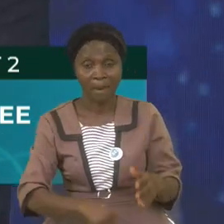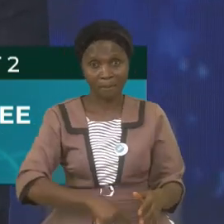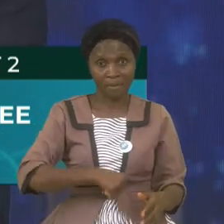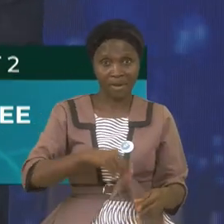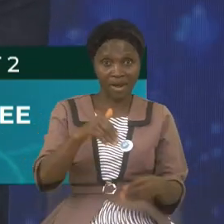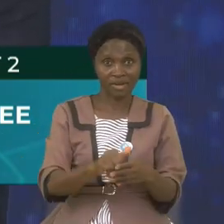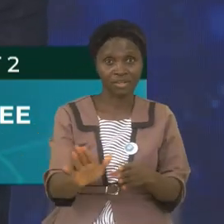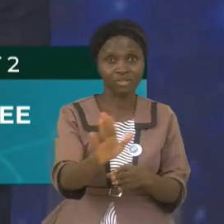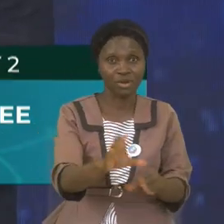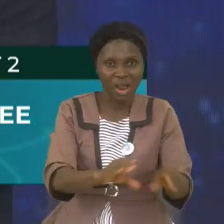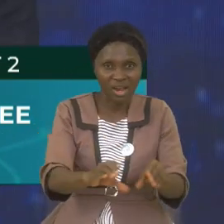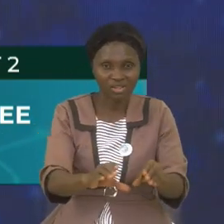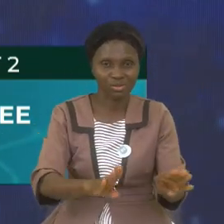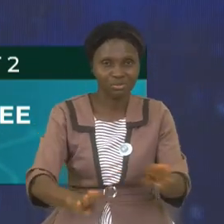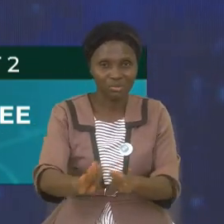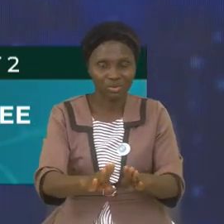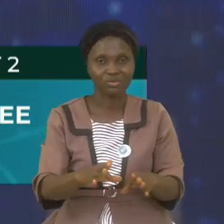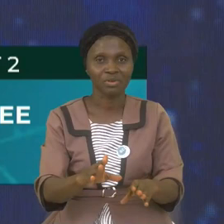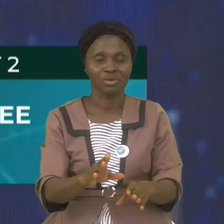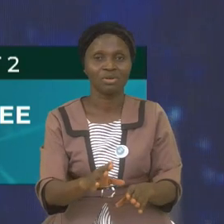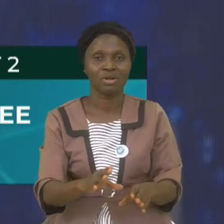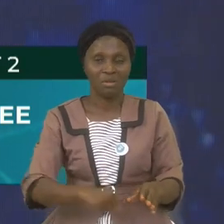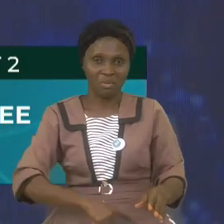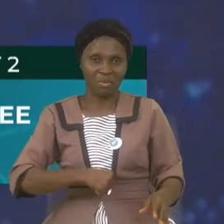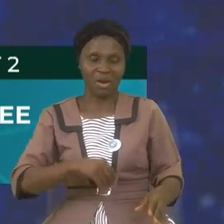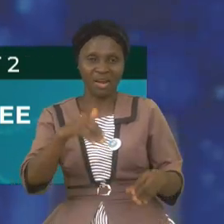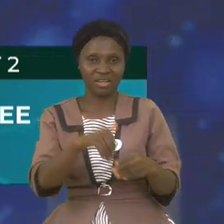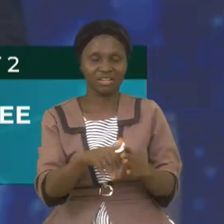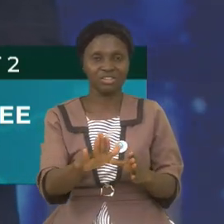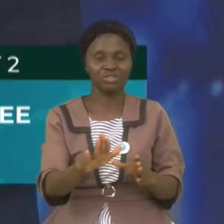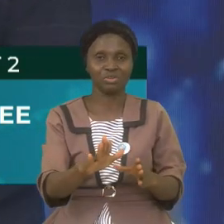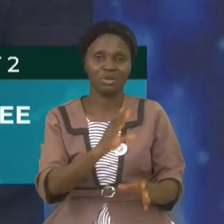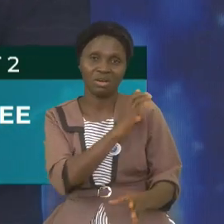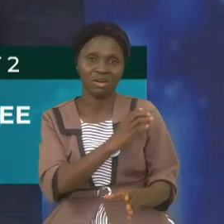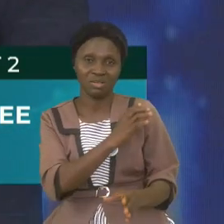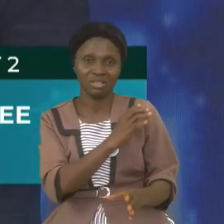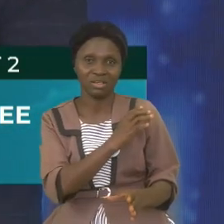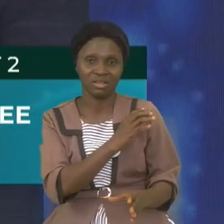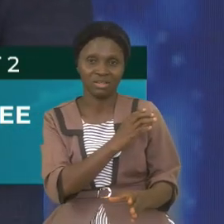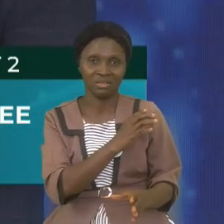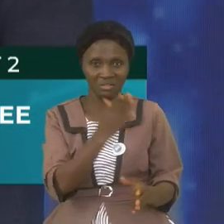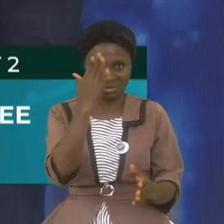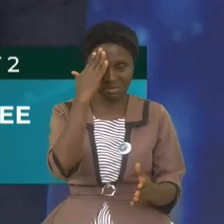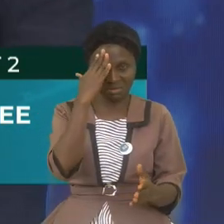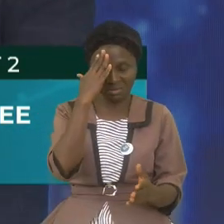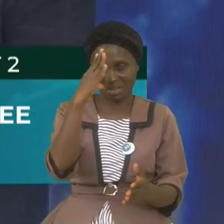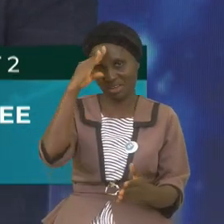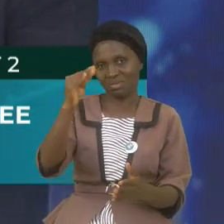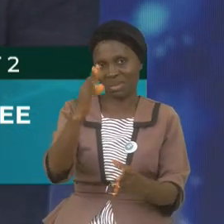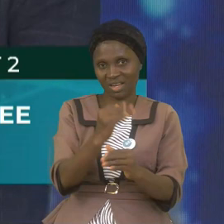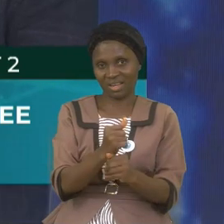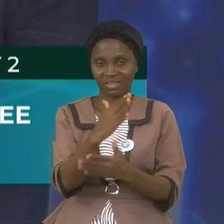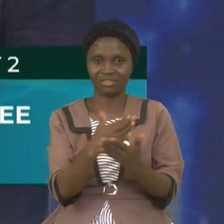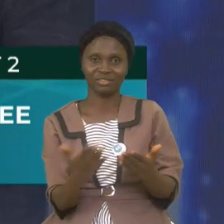action, pride in the disposition, pride, you know, the man gets up, the woman gets up, even the look of